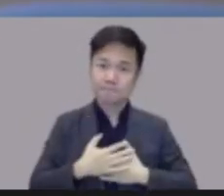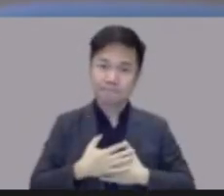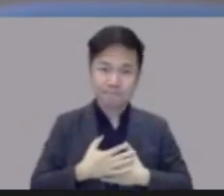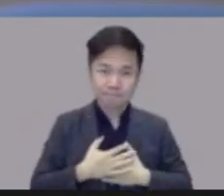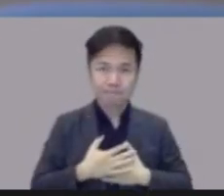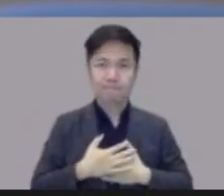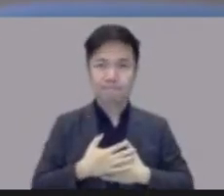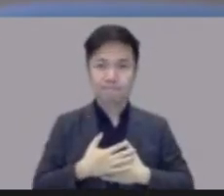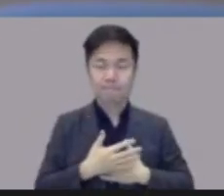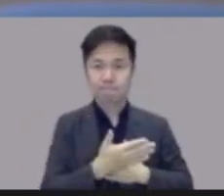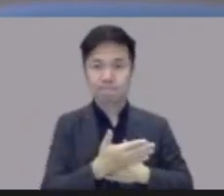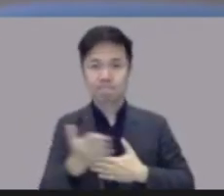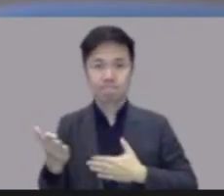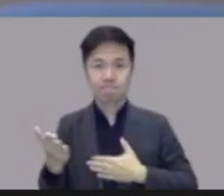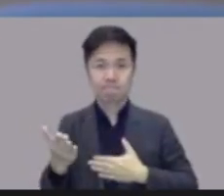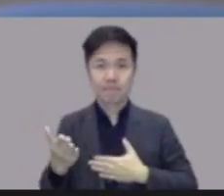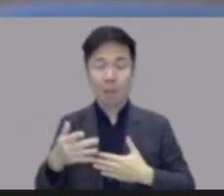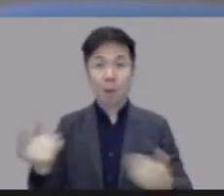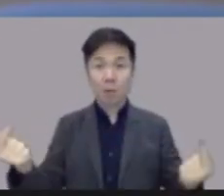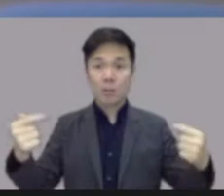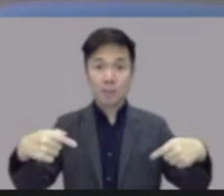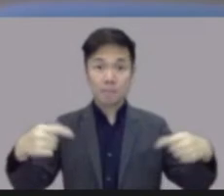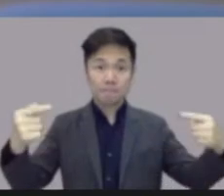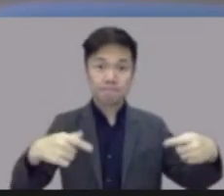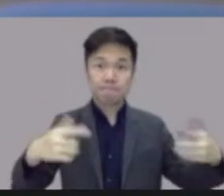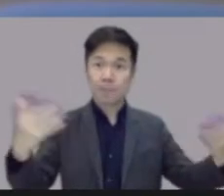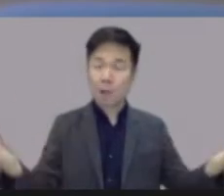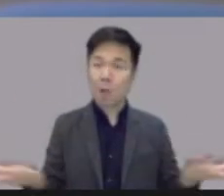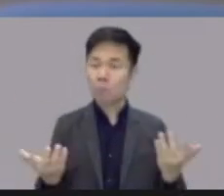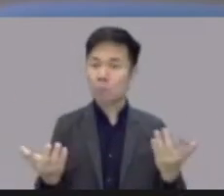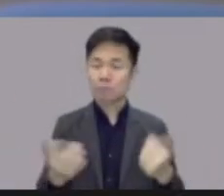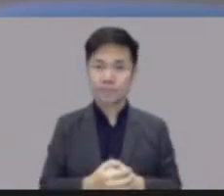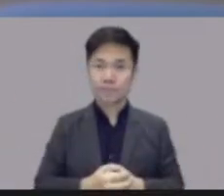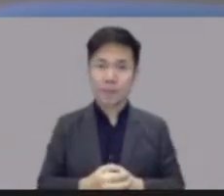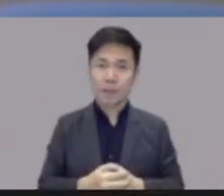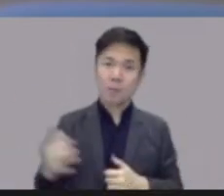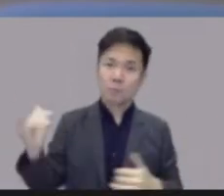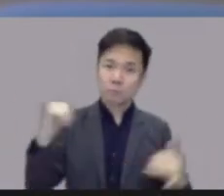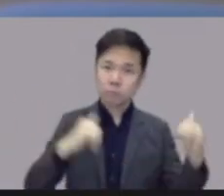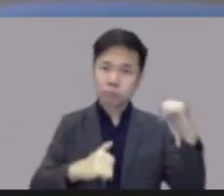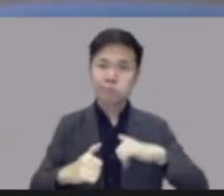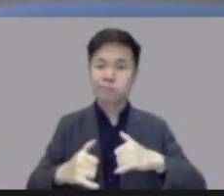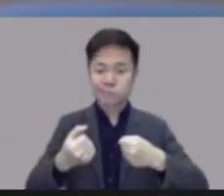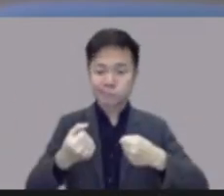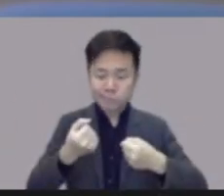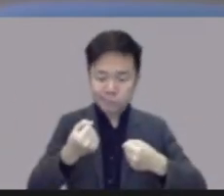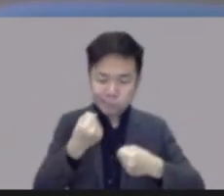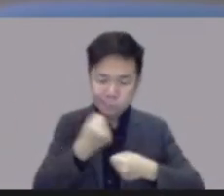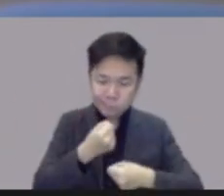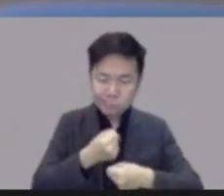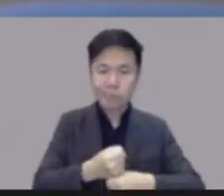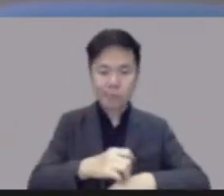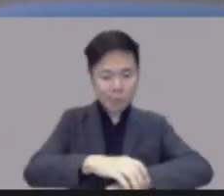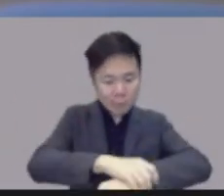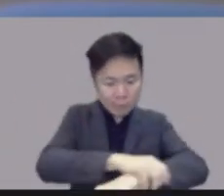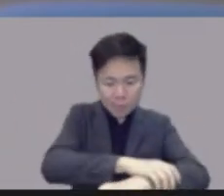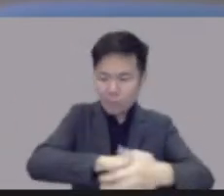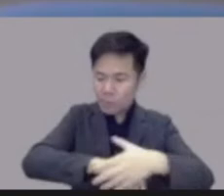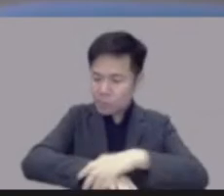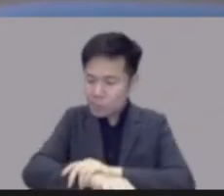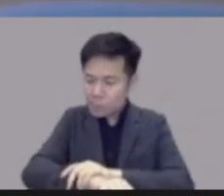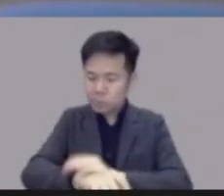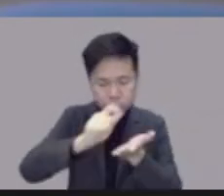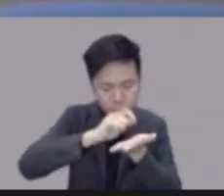many of you have spent and invested in guiding an agreement on the Declaration that is being presented to the ministerial